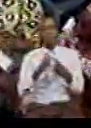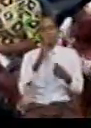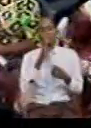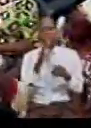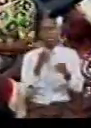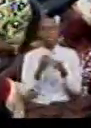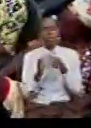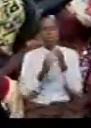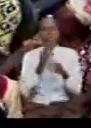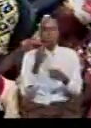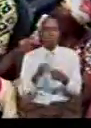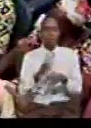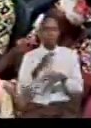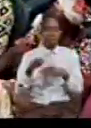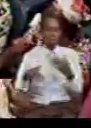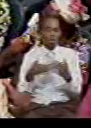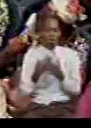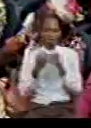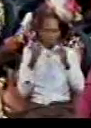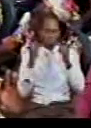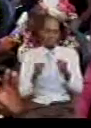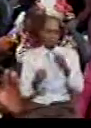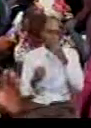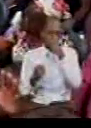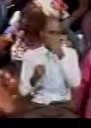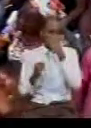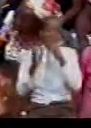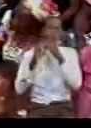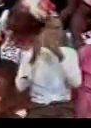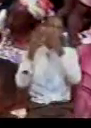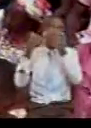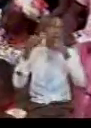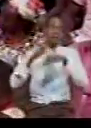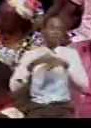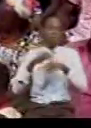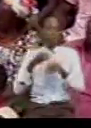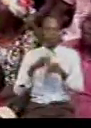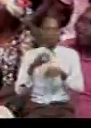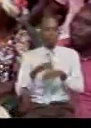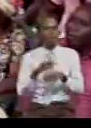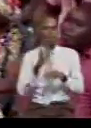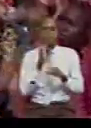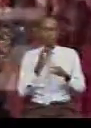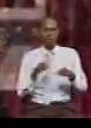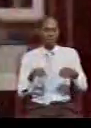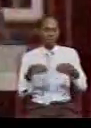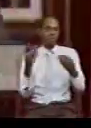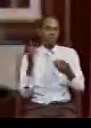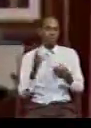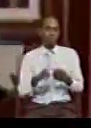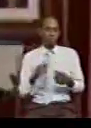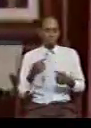All power in heaven and in earth is given unto me.